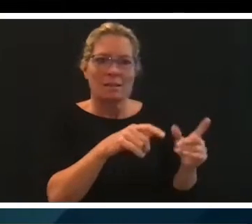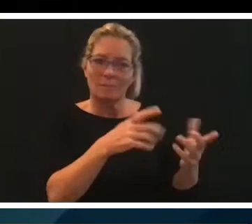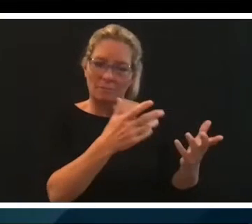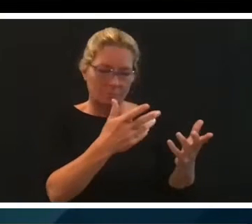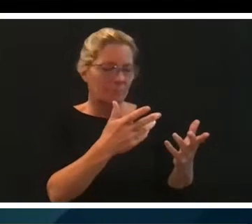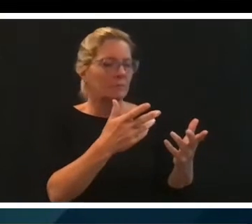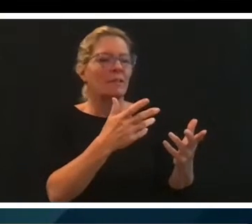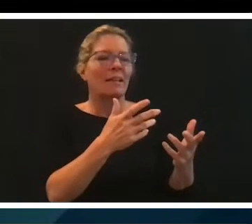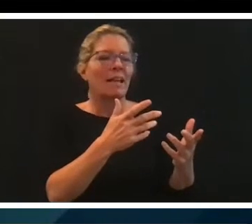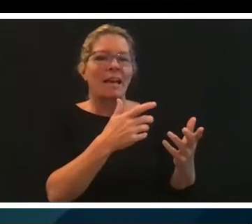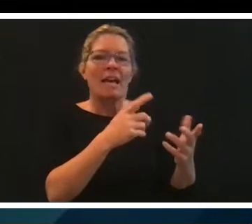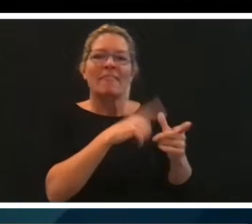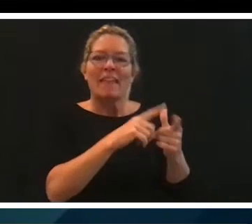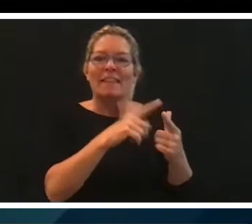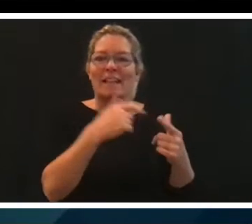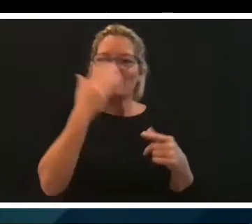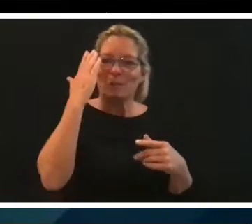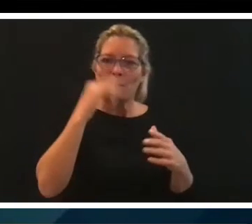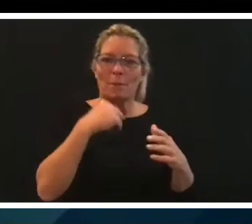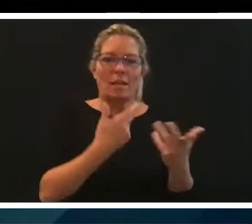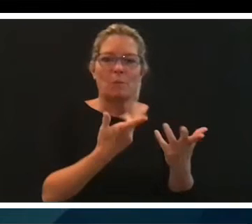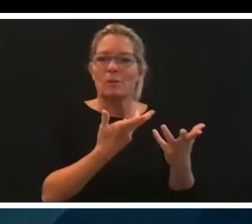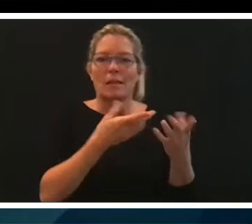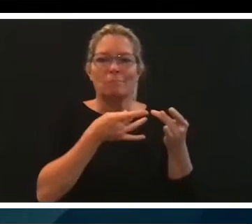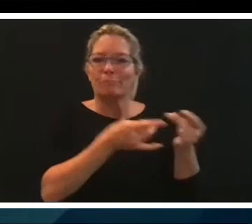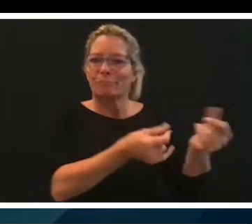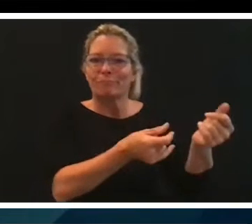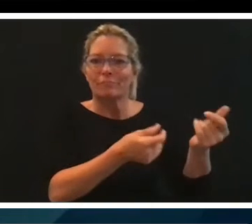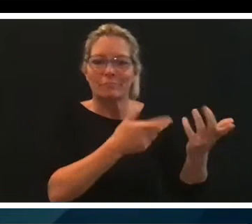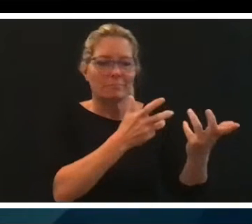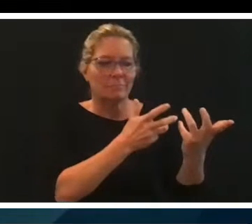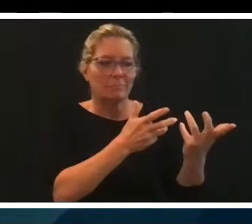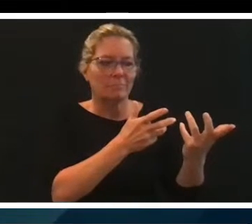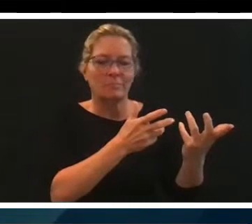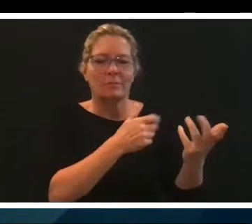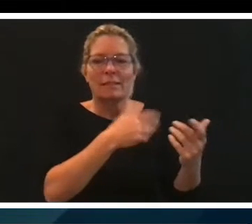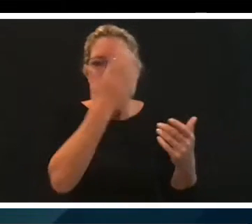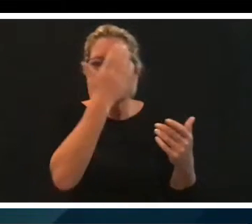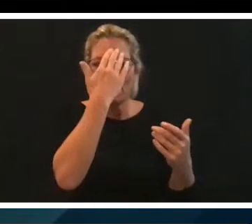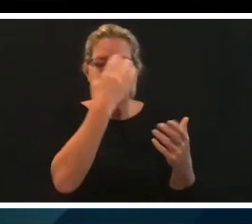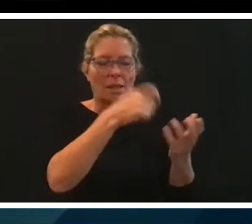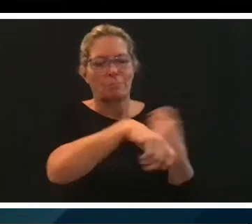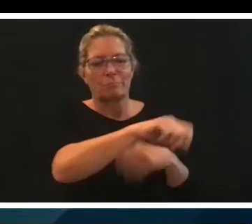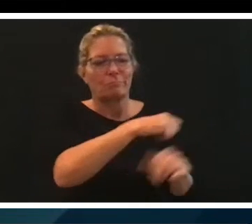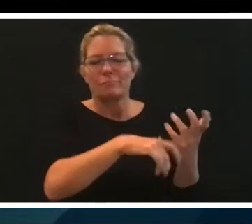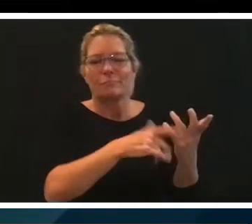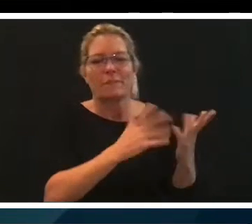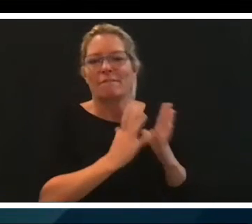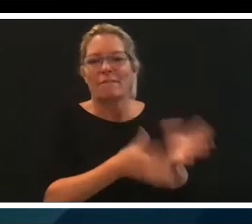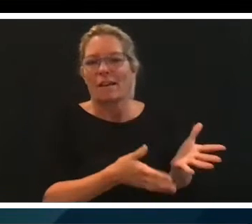guy we brought into our thing. So kids were amazing. They really were, looking back. I didn't really get made fun of a